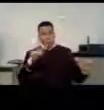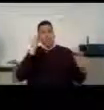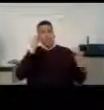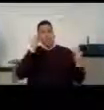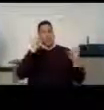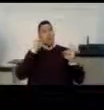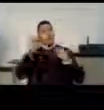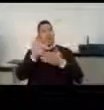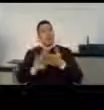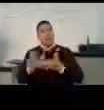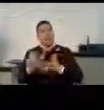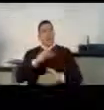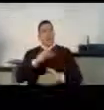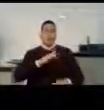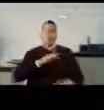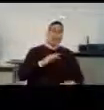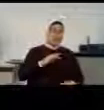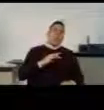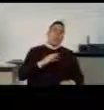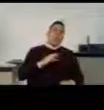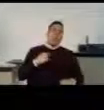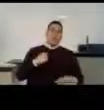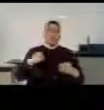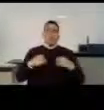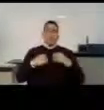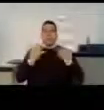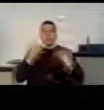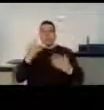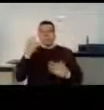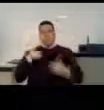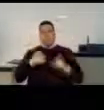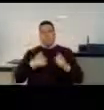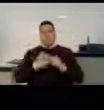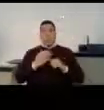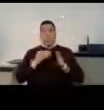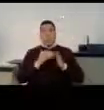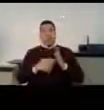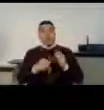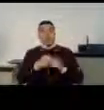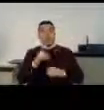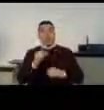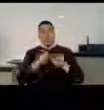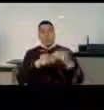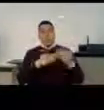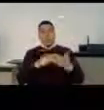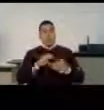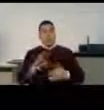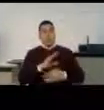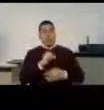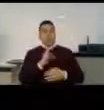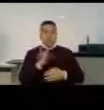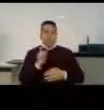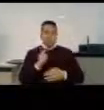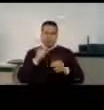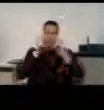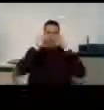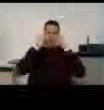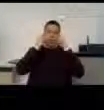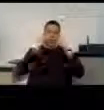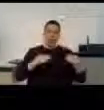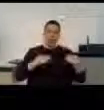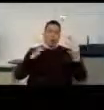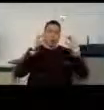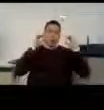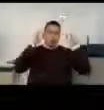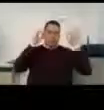college. That just makes me so happy, because today most students with disabilities, no matter what the disability, should